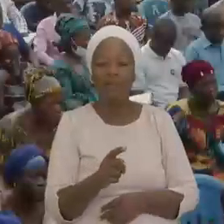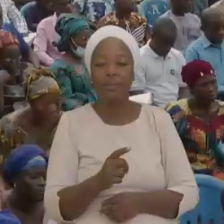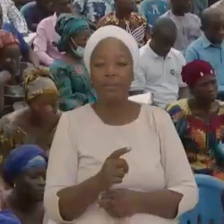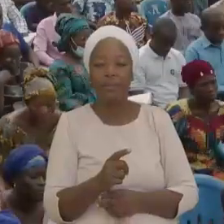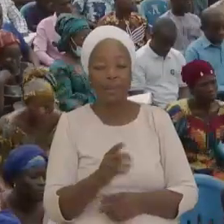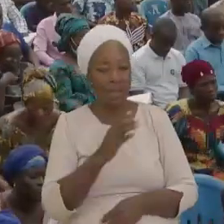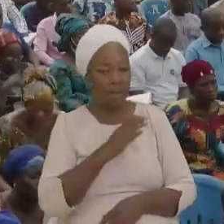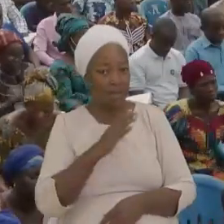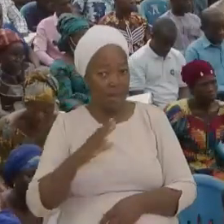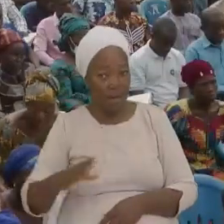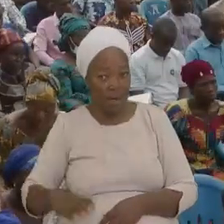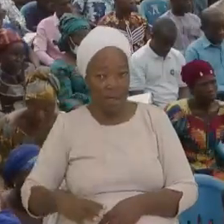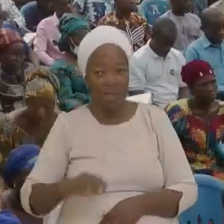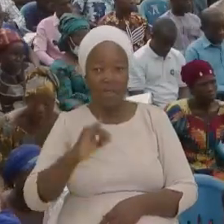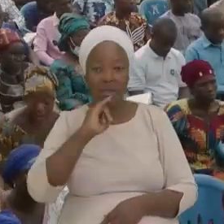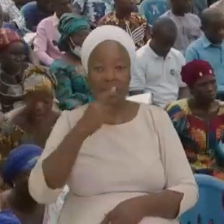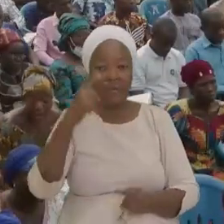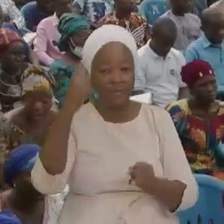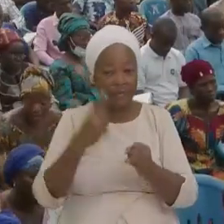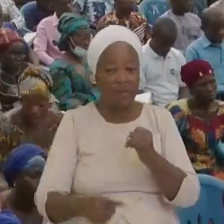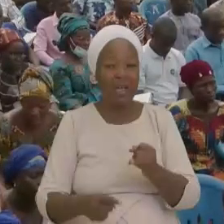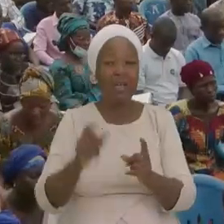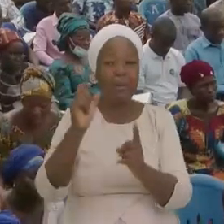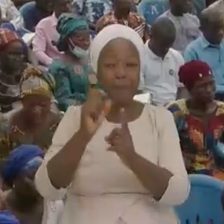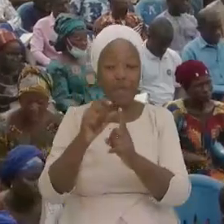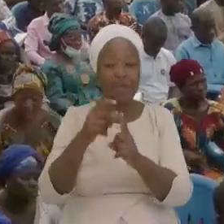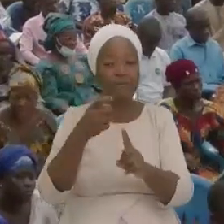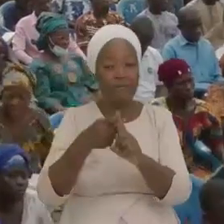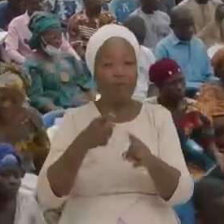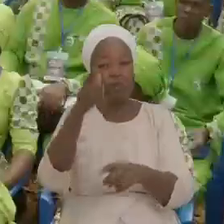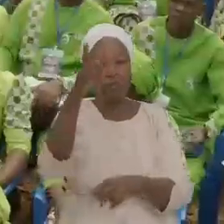Christ is the final message from God.